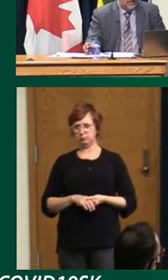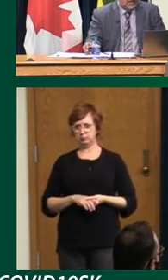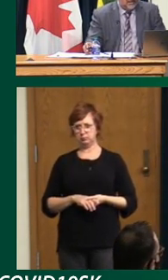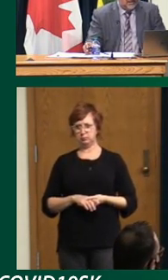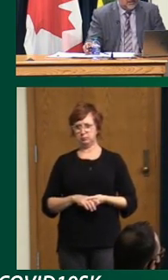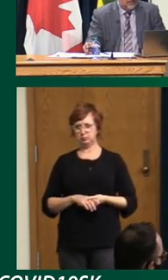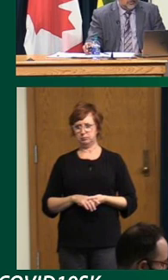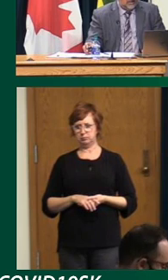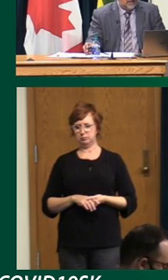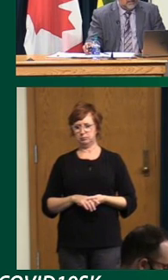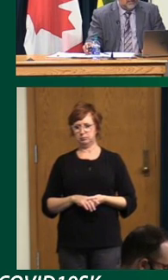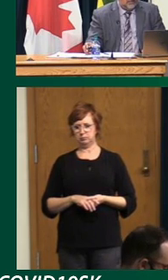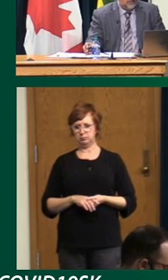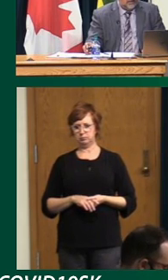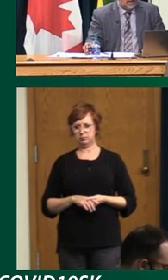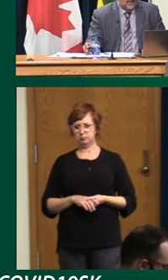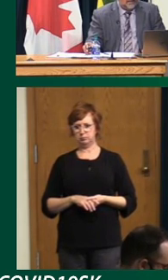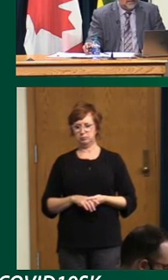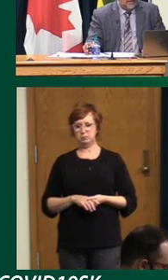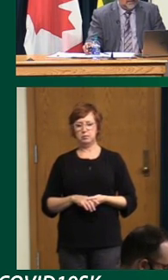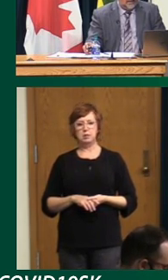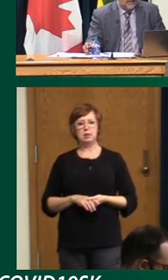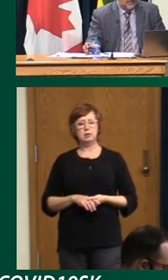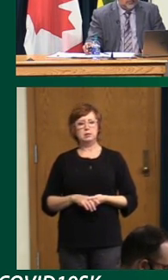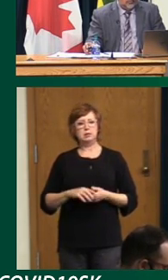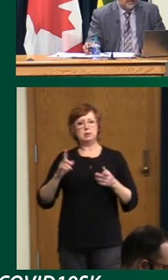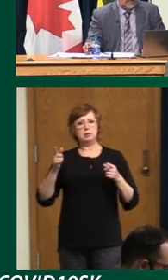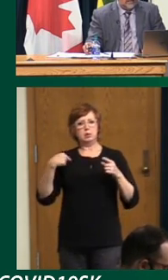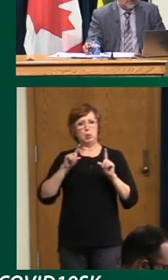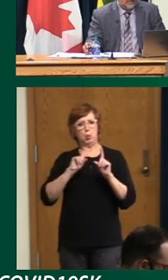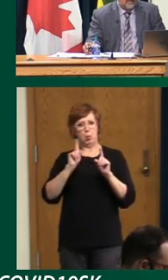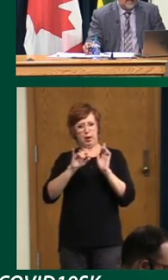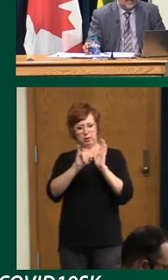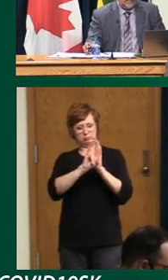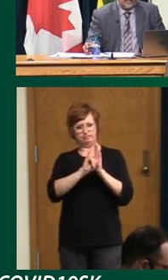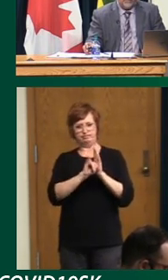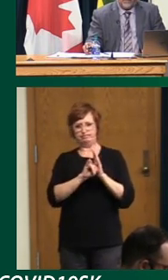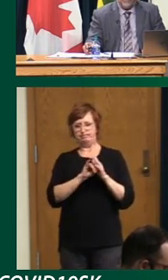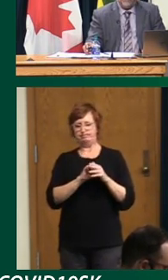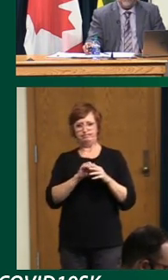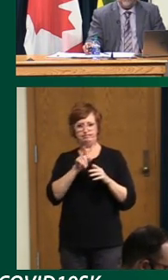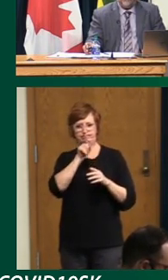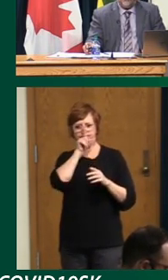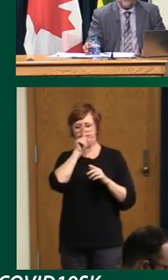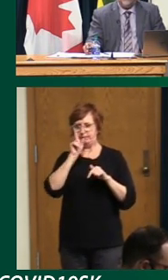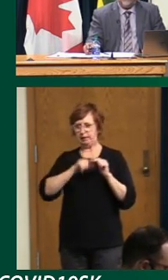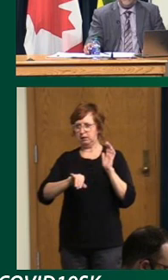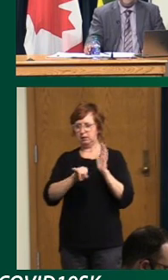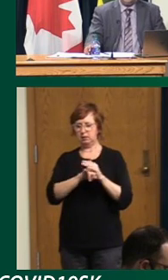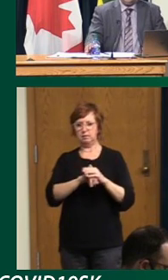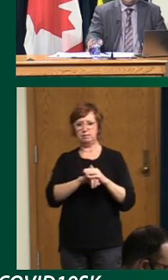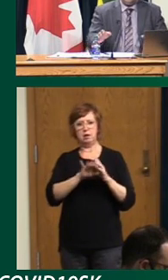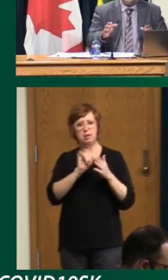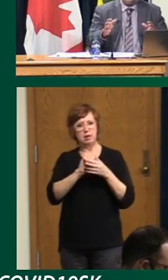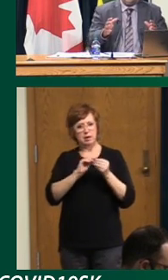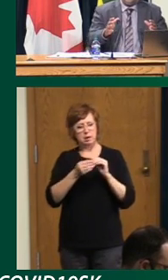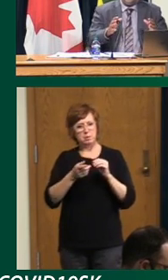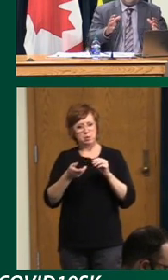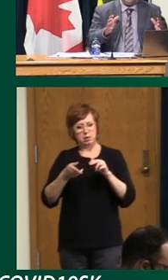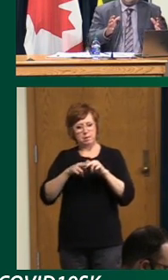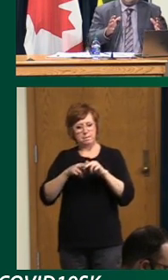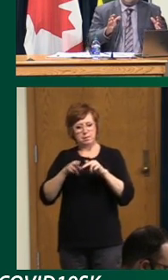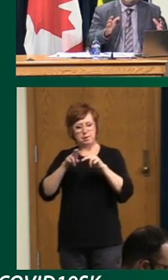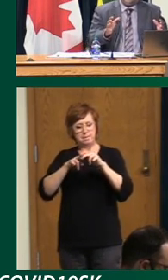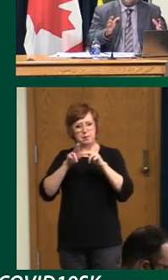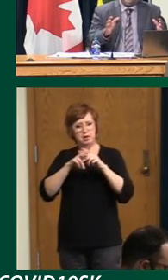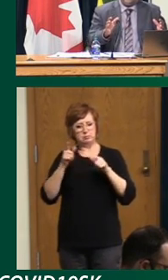been increasing, especially over the last 2 weeks. So again, that's something that we need to watch, and that's why we